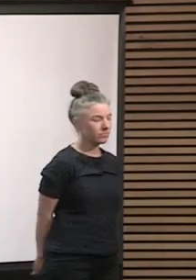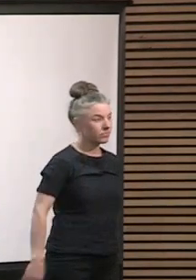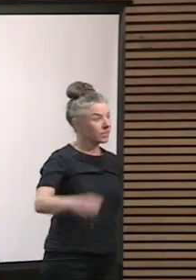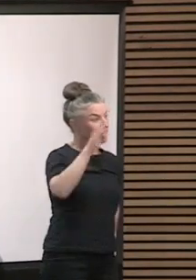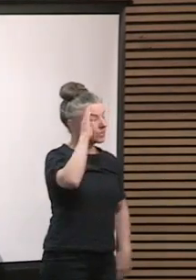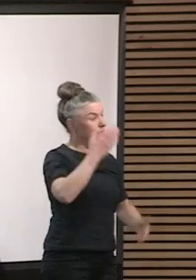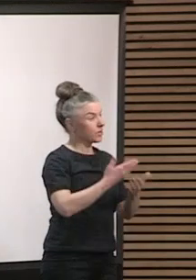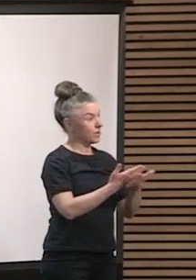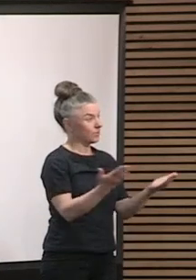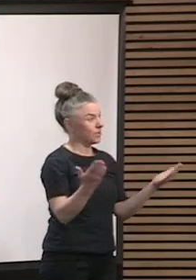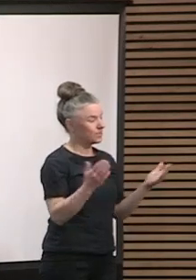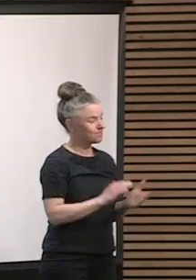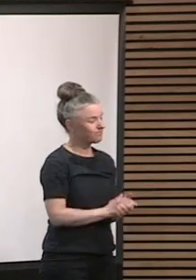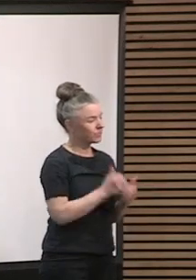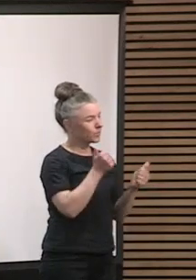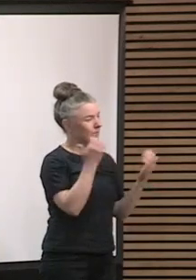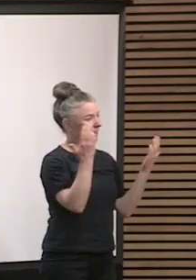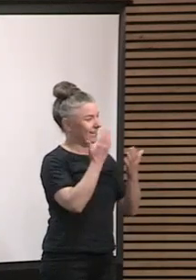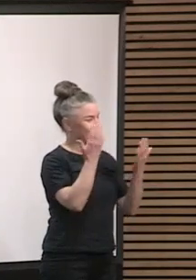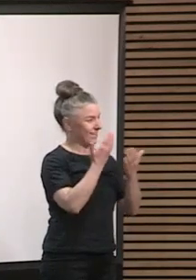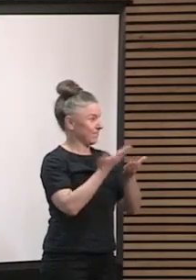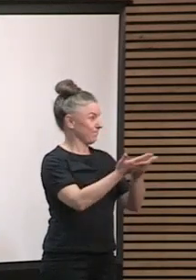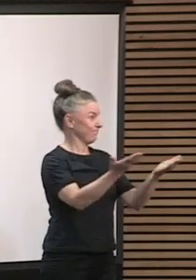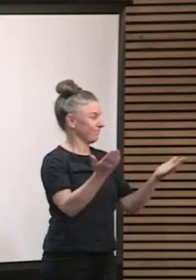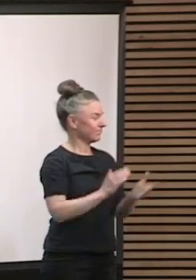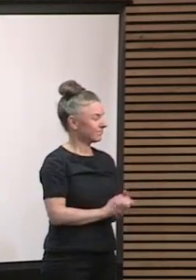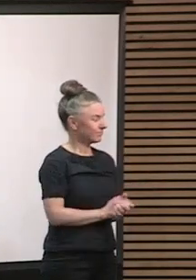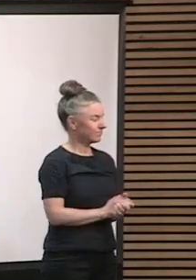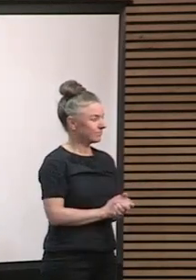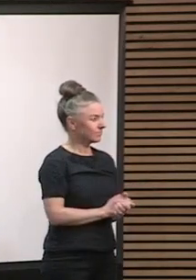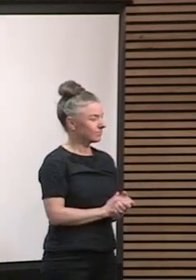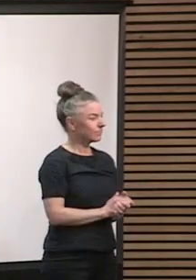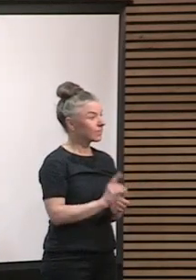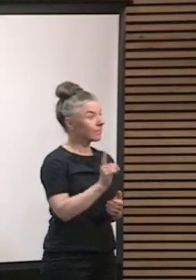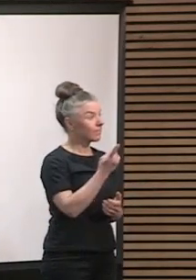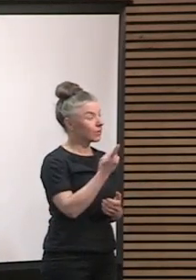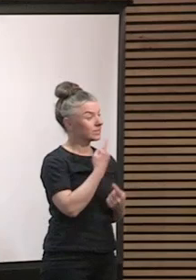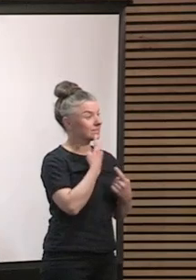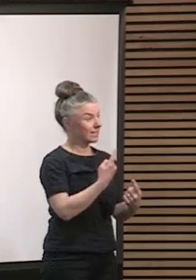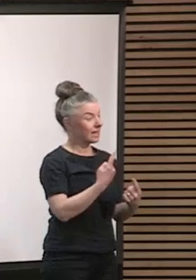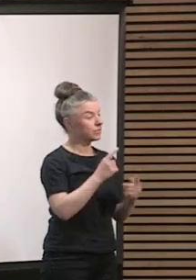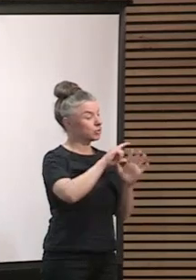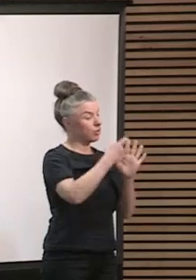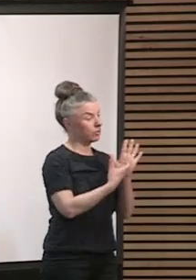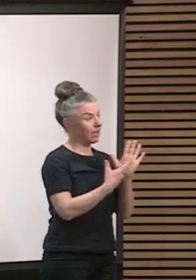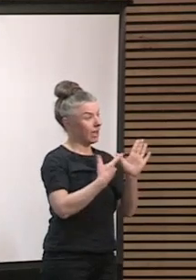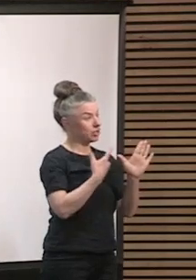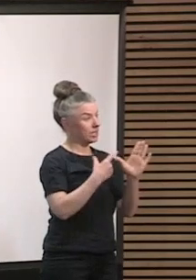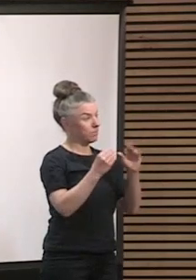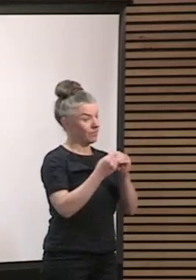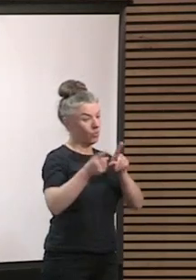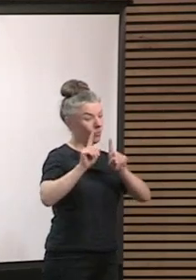Kia ora koutou katoa. Good evening, everyone. I want to start by acknowledging that Dr. Bloomfield has accompanied me for this